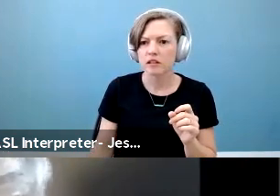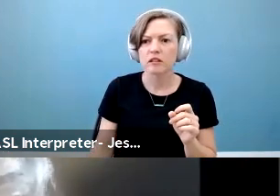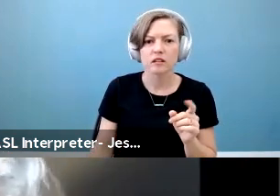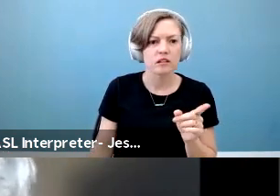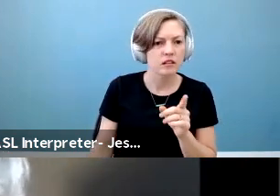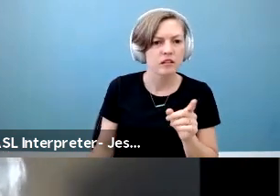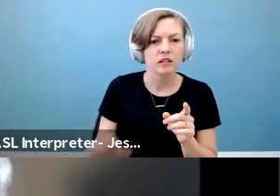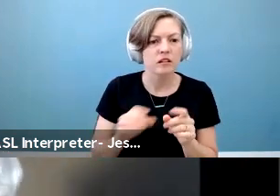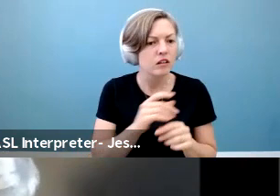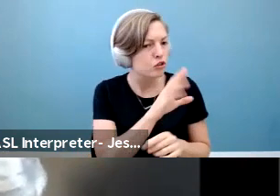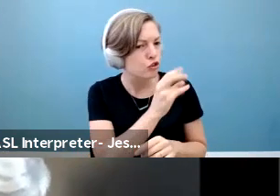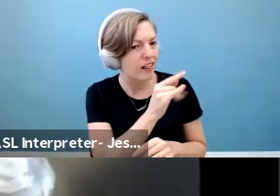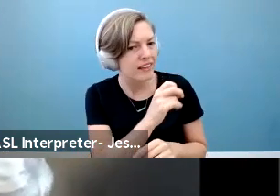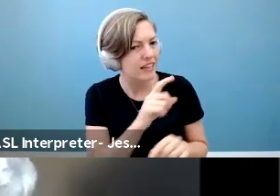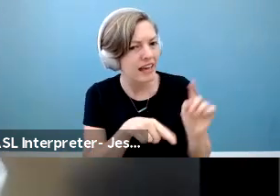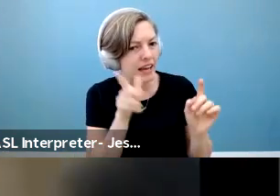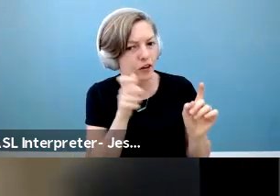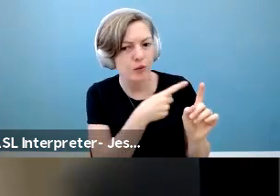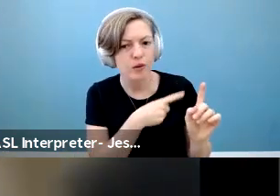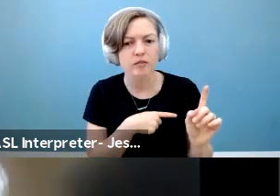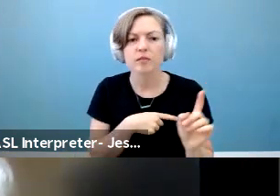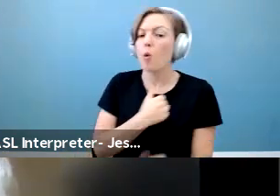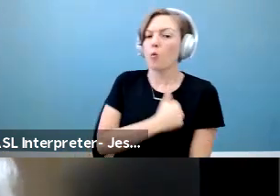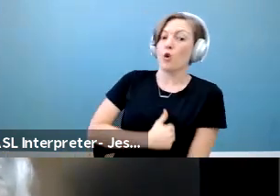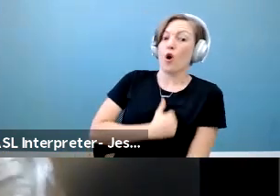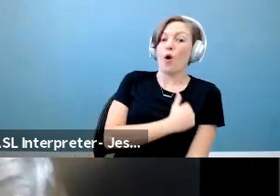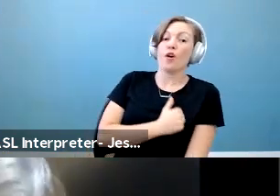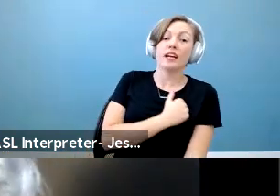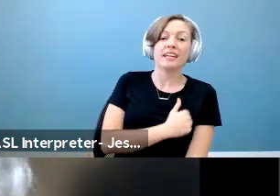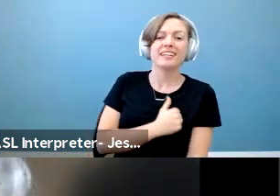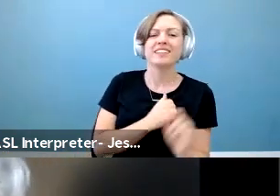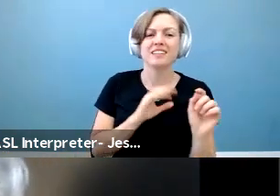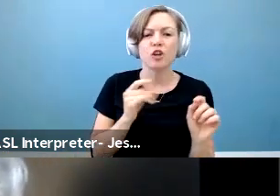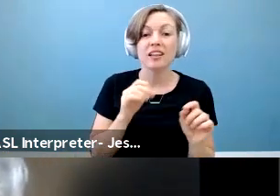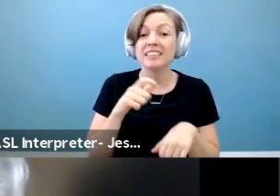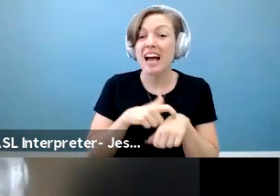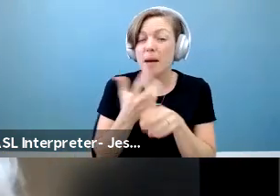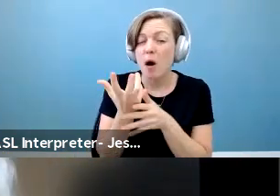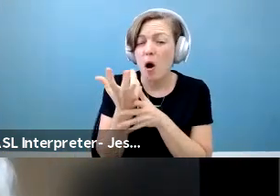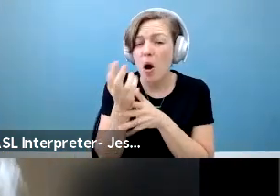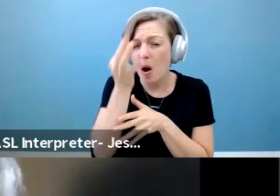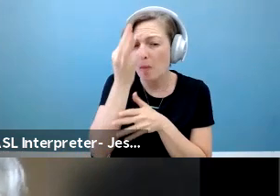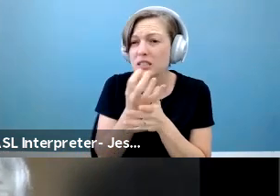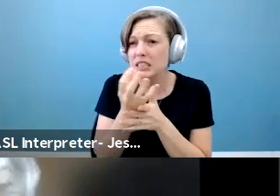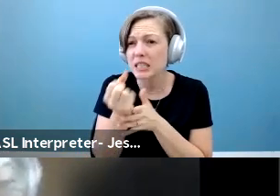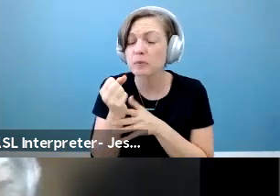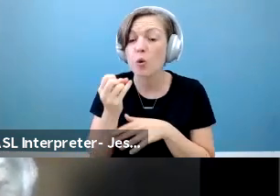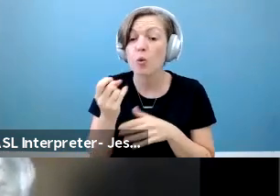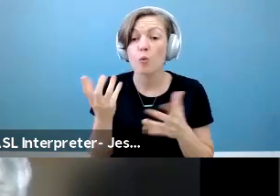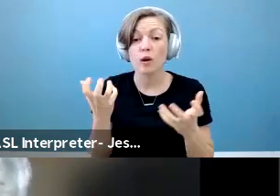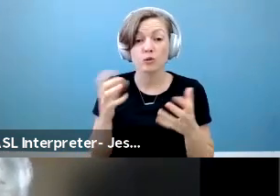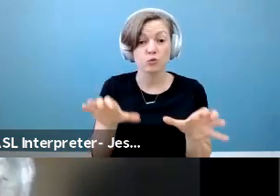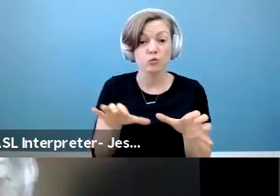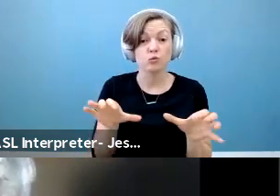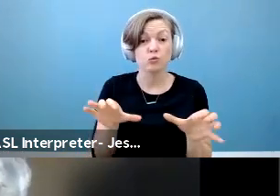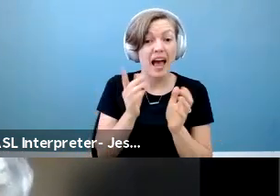Charlene, I can't hear you. My apologies. Our time is almost up. And so what I'd like to do is ask each